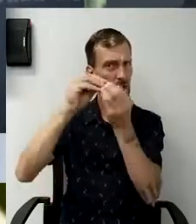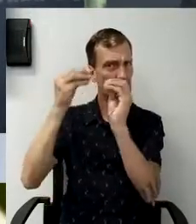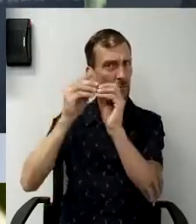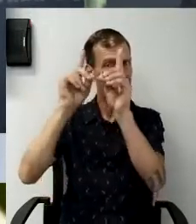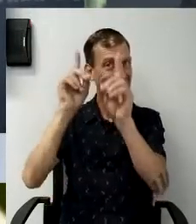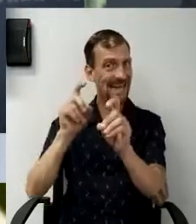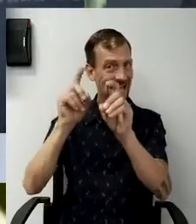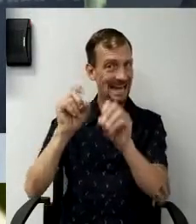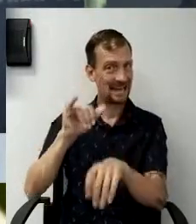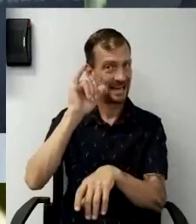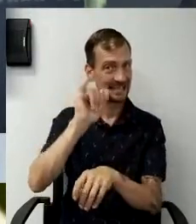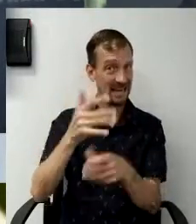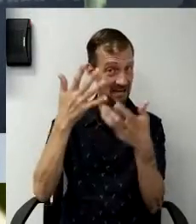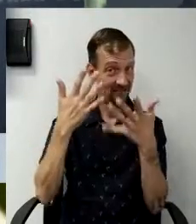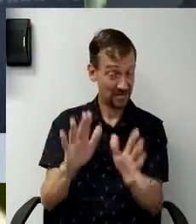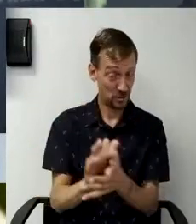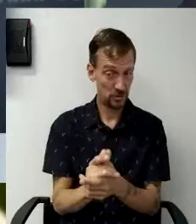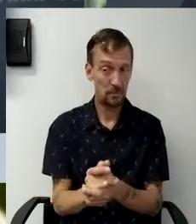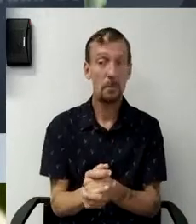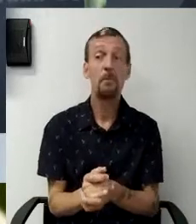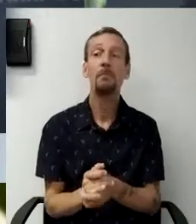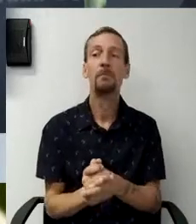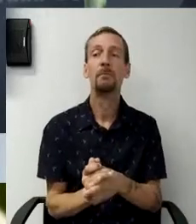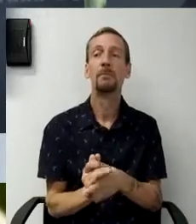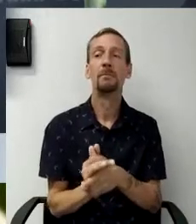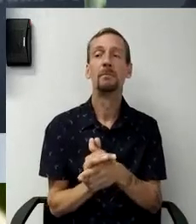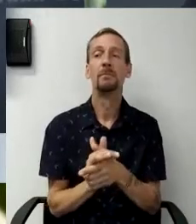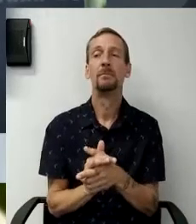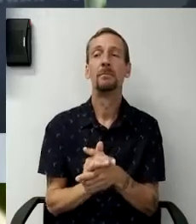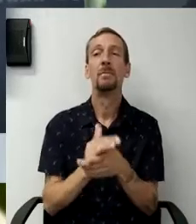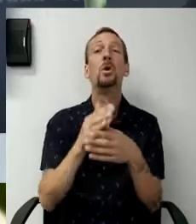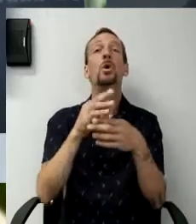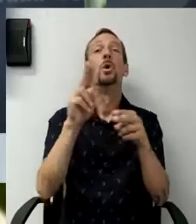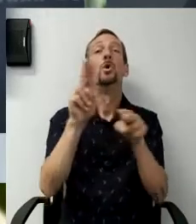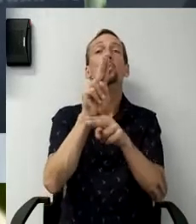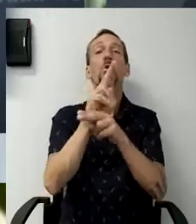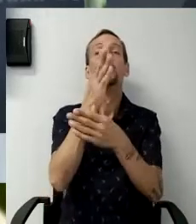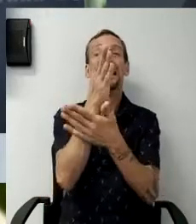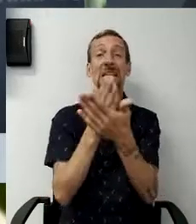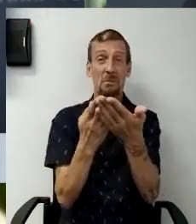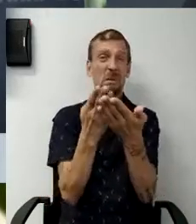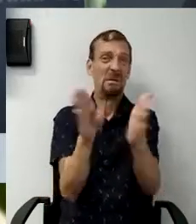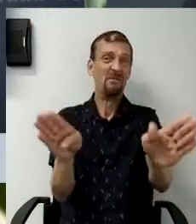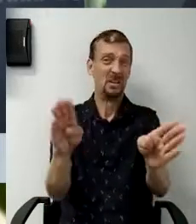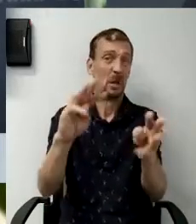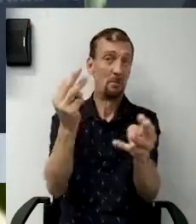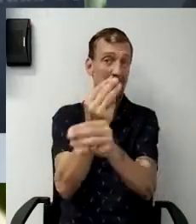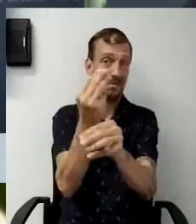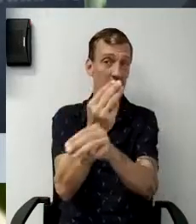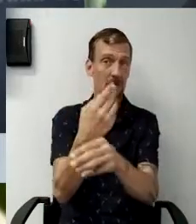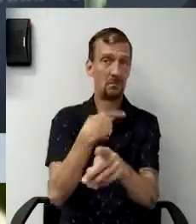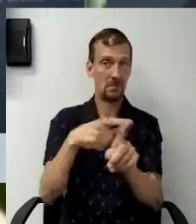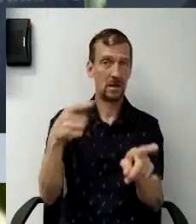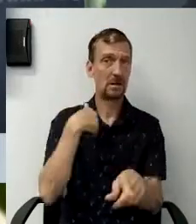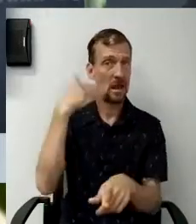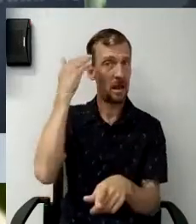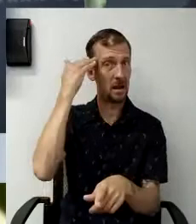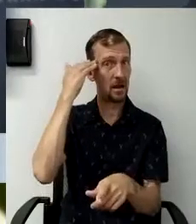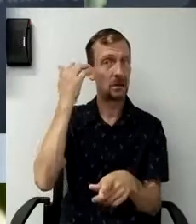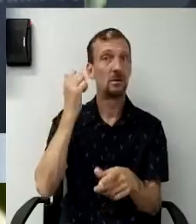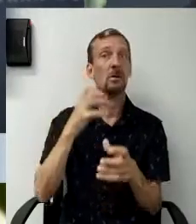of tests that were done by using some division. But I know a lot of us